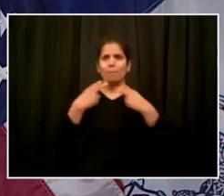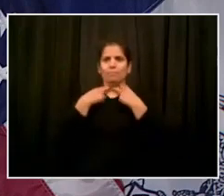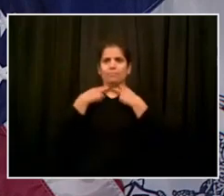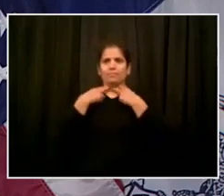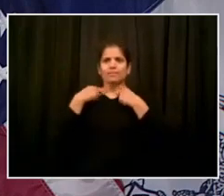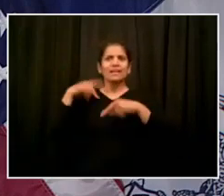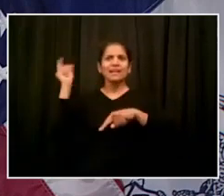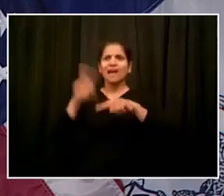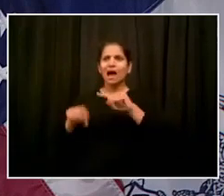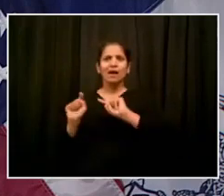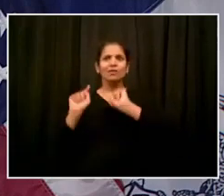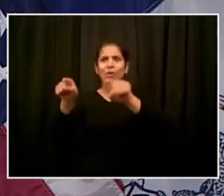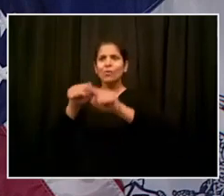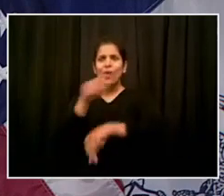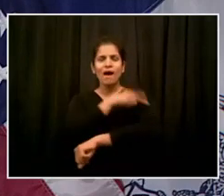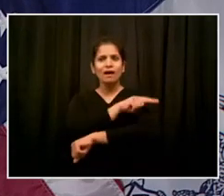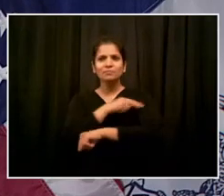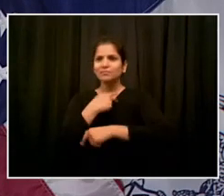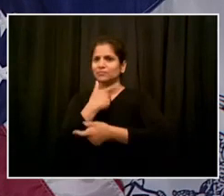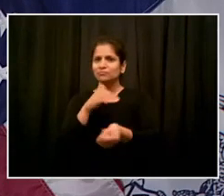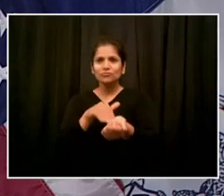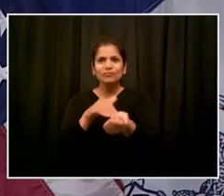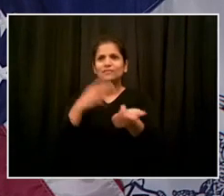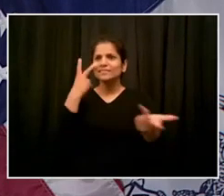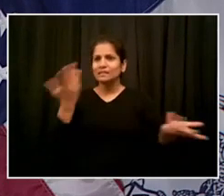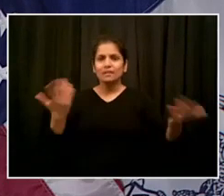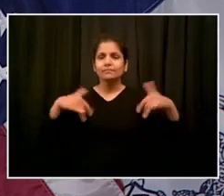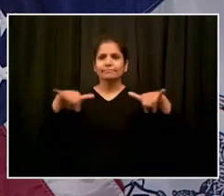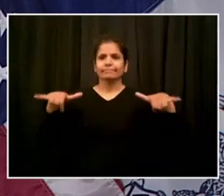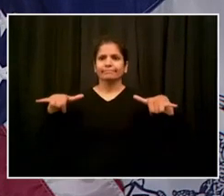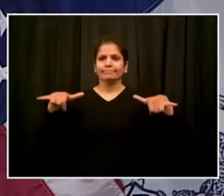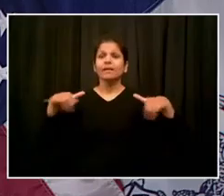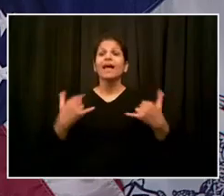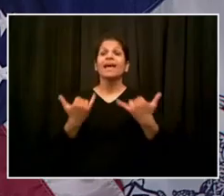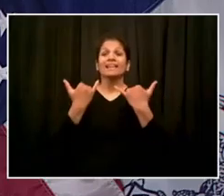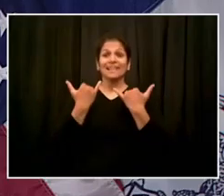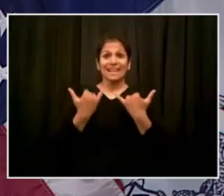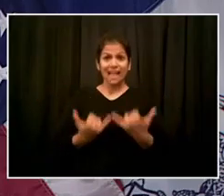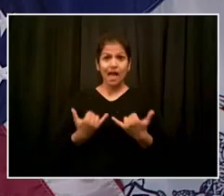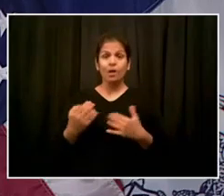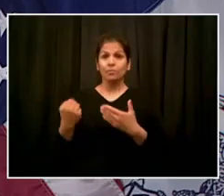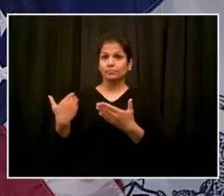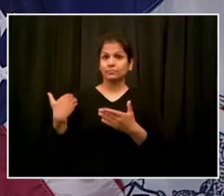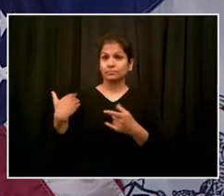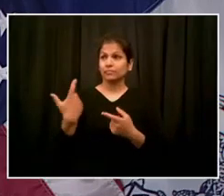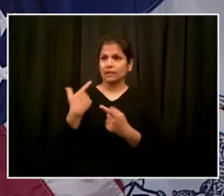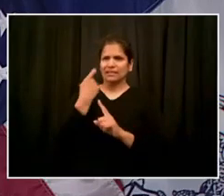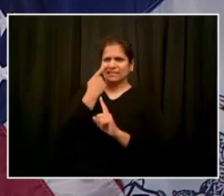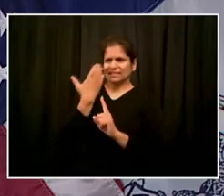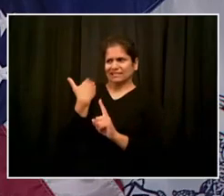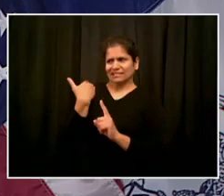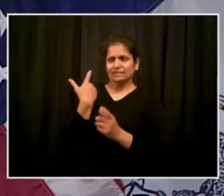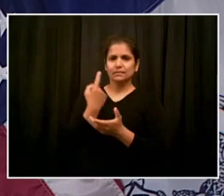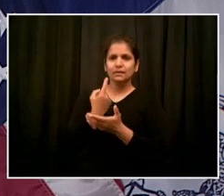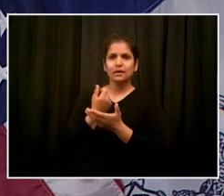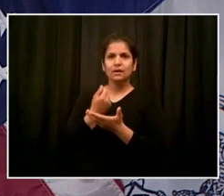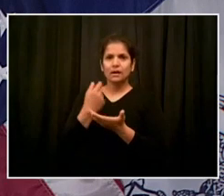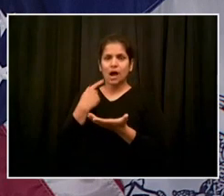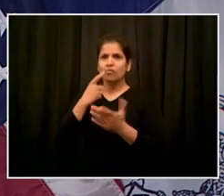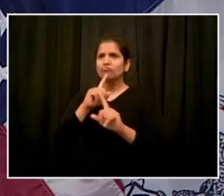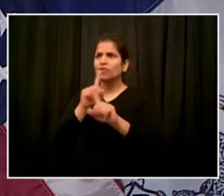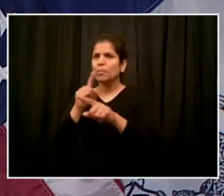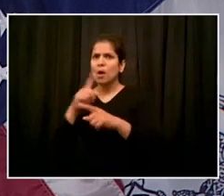saw at least indicated that we have not seen, thank God, a big growth of this syndrome in terms of the number of children